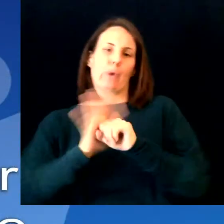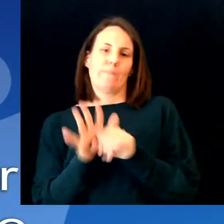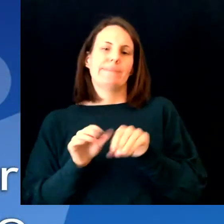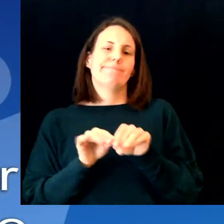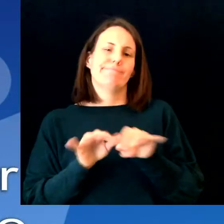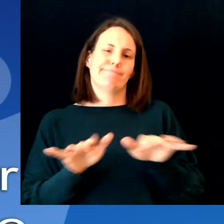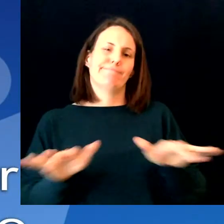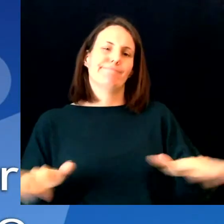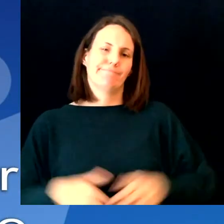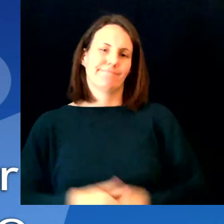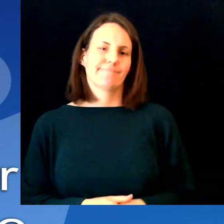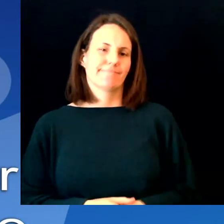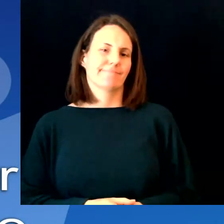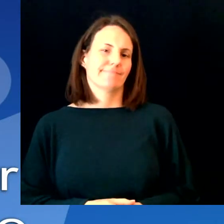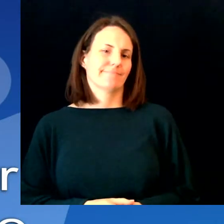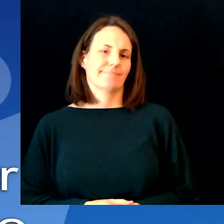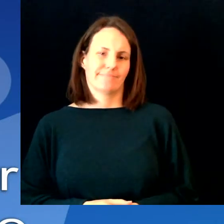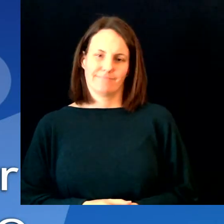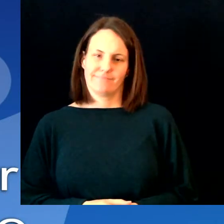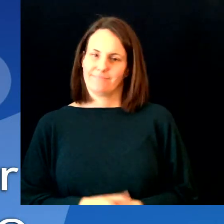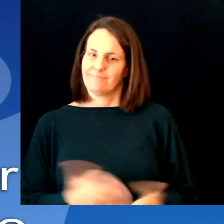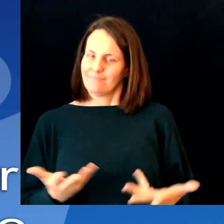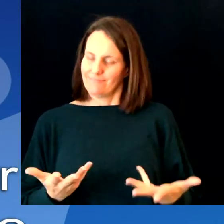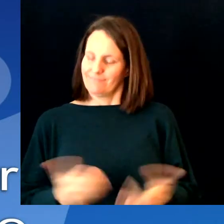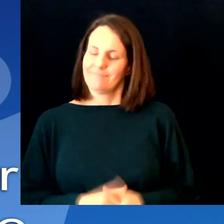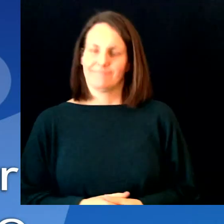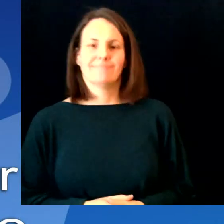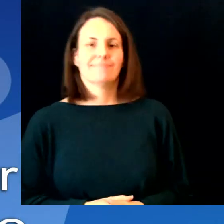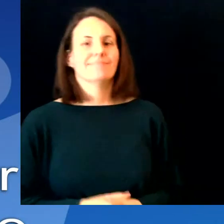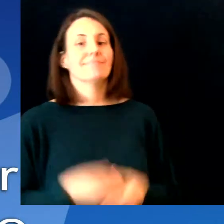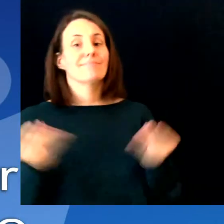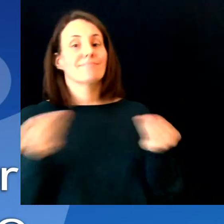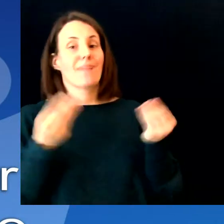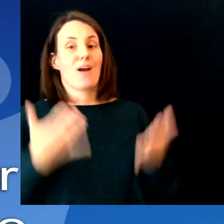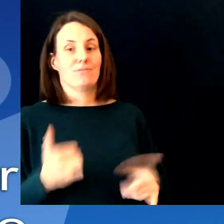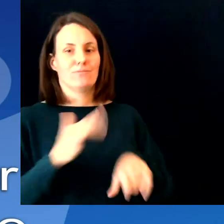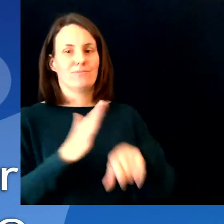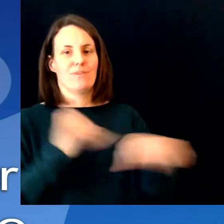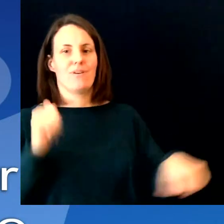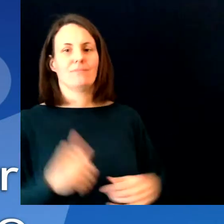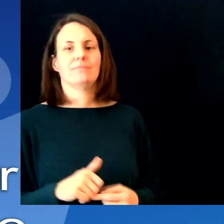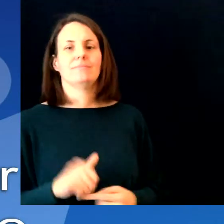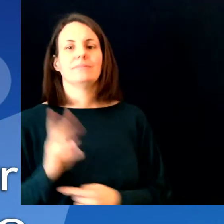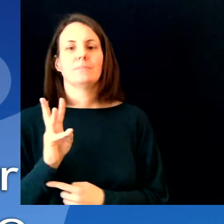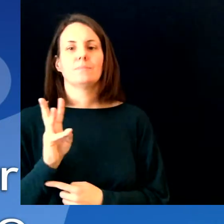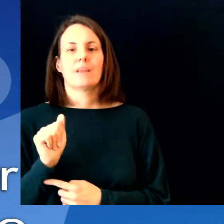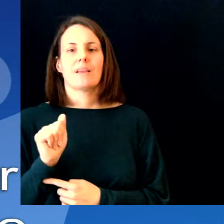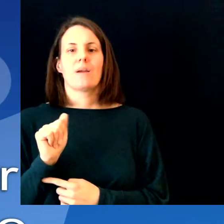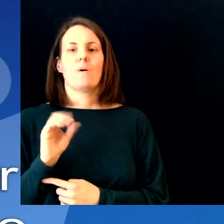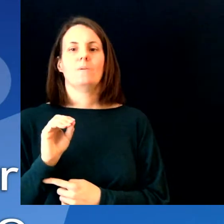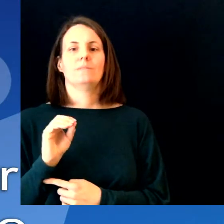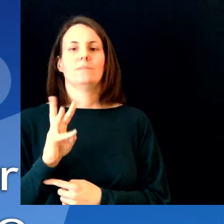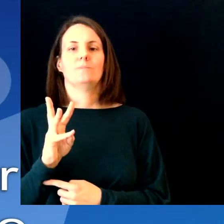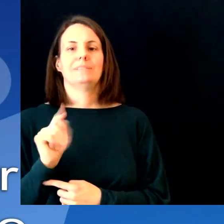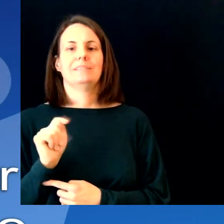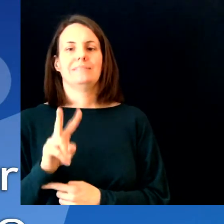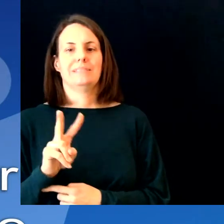Thank you. Now to Rashad Williams from WAOW TV in Wausau. Rashad?